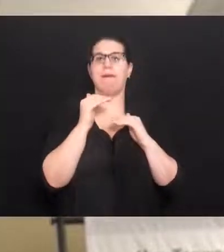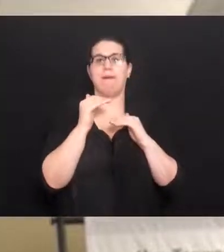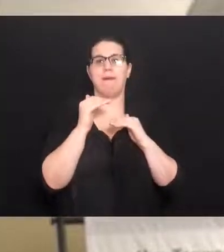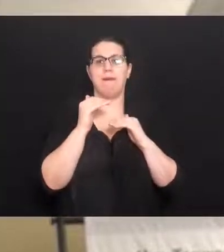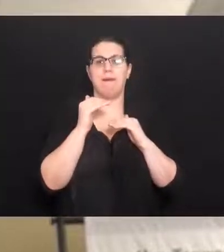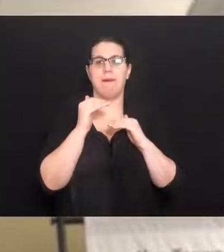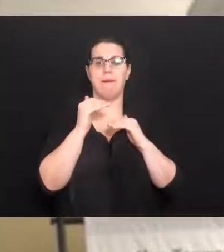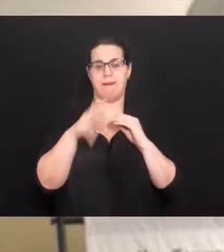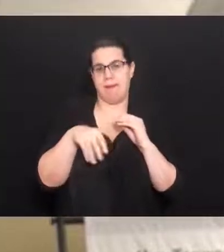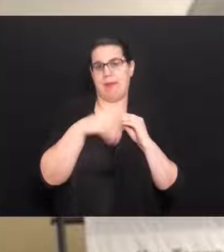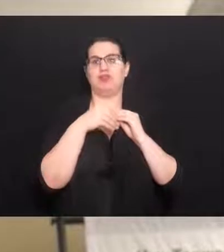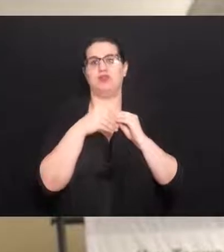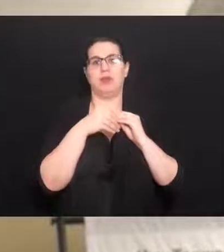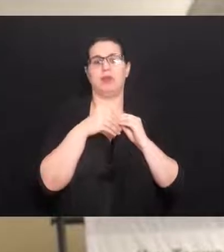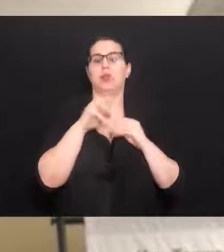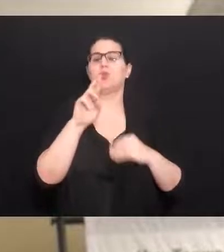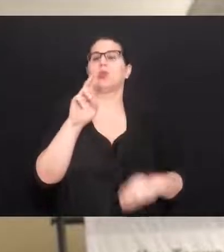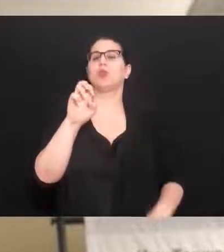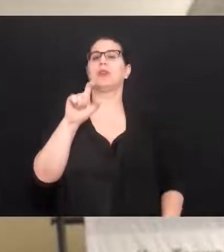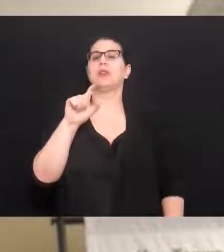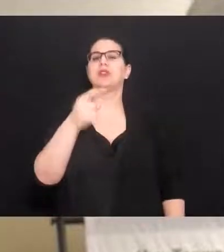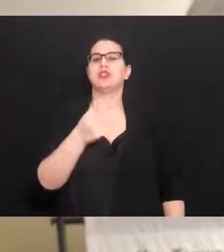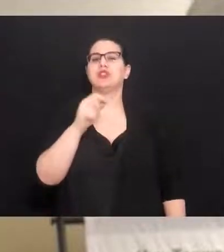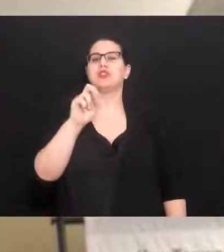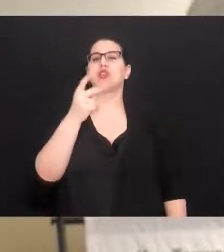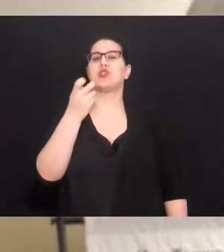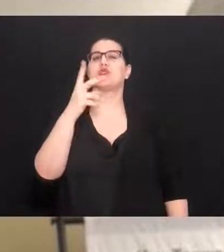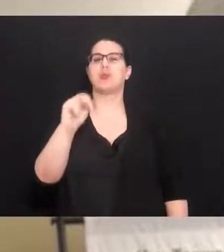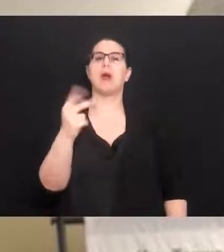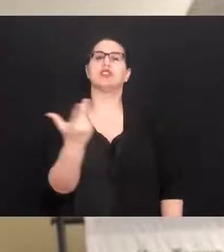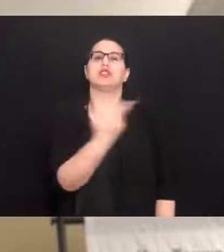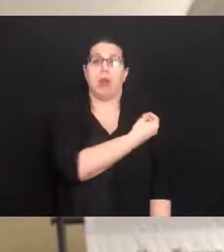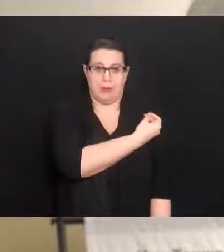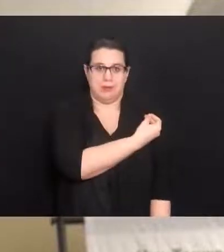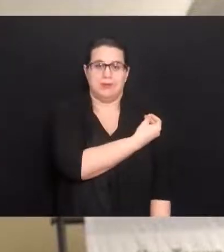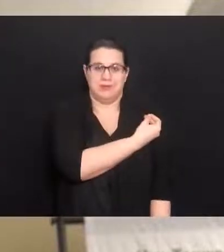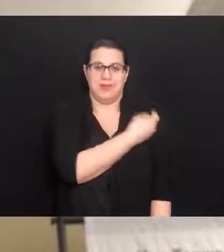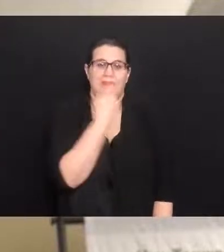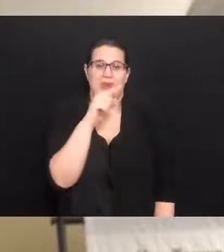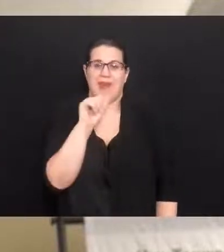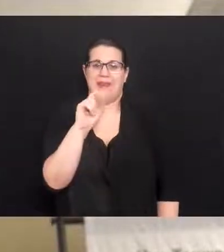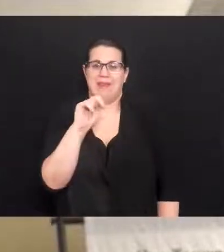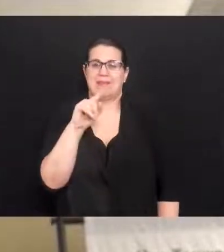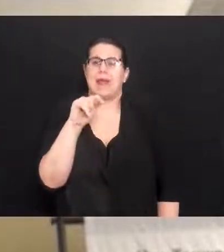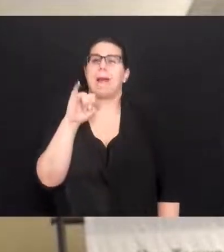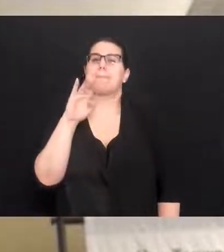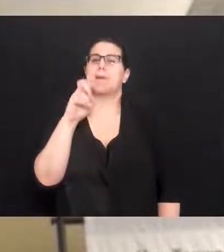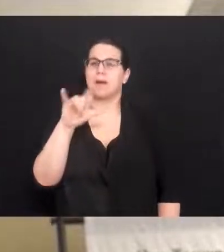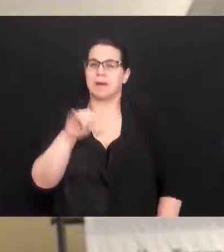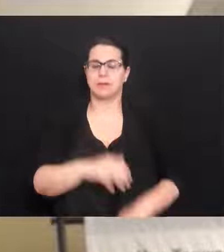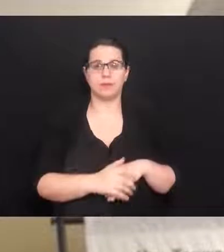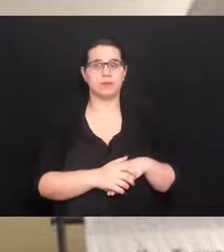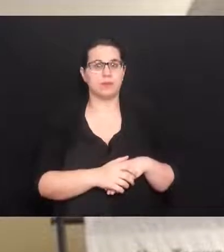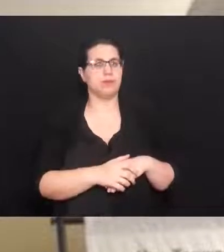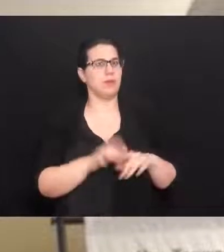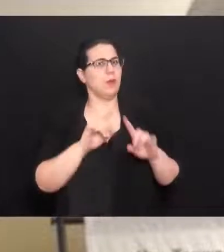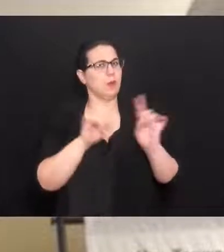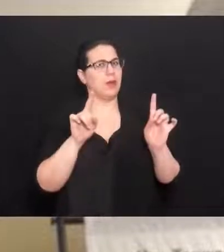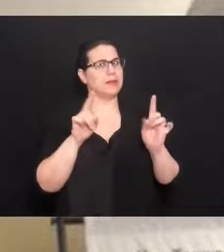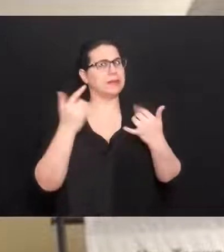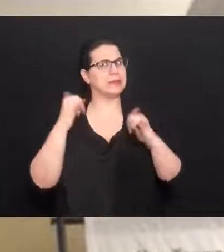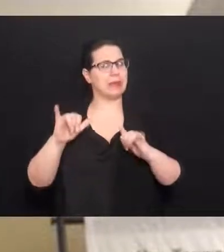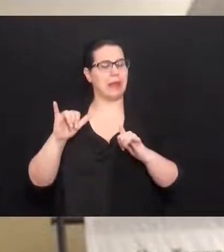Regeneron antibody shot. But we continue to see supply chain issues with